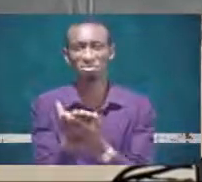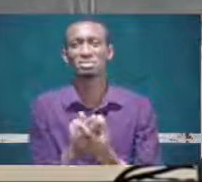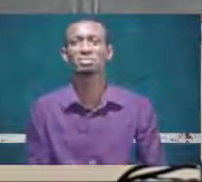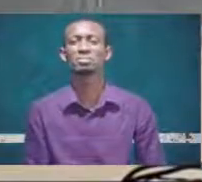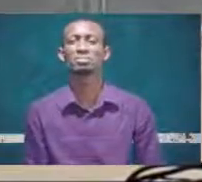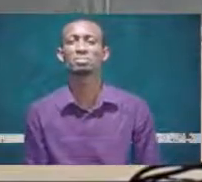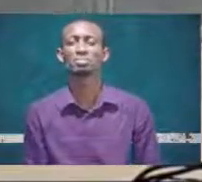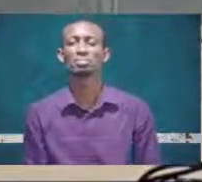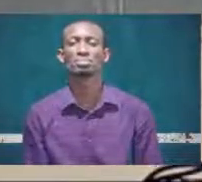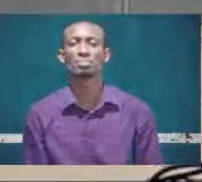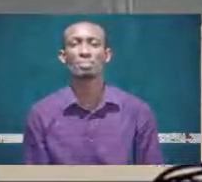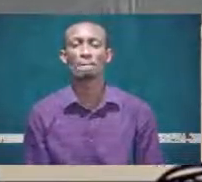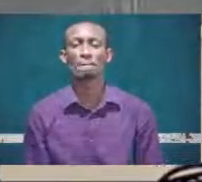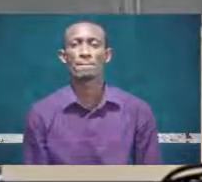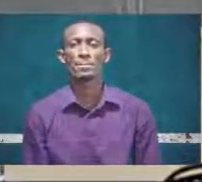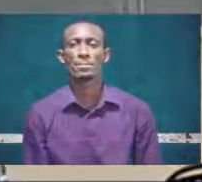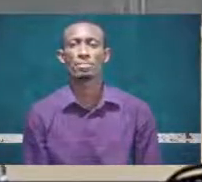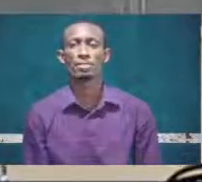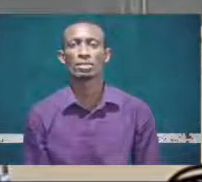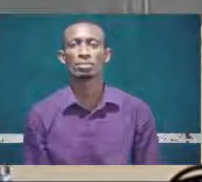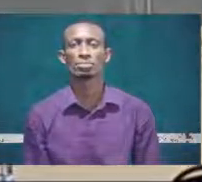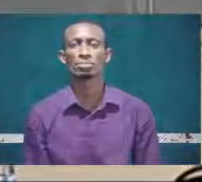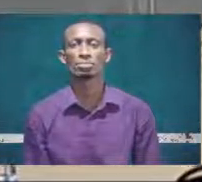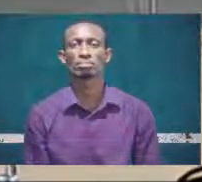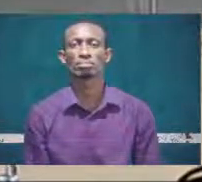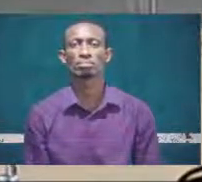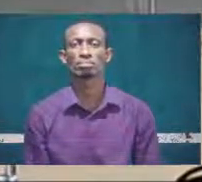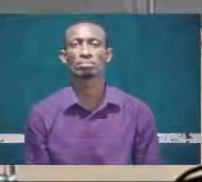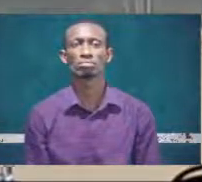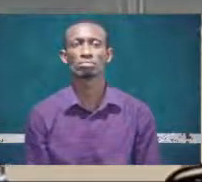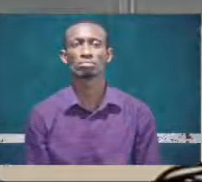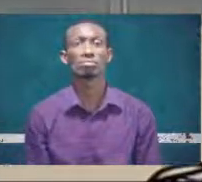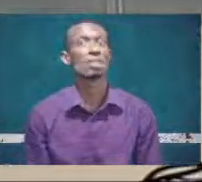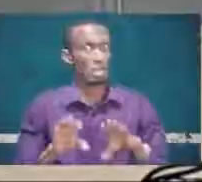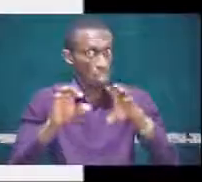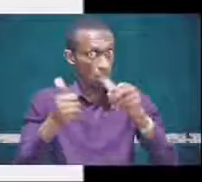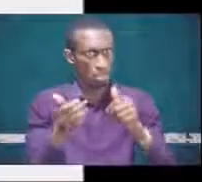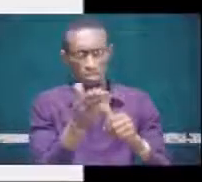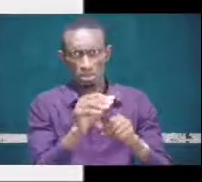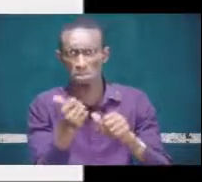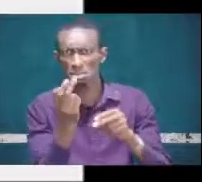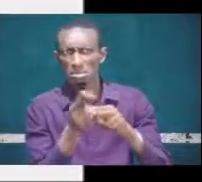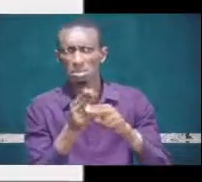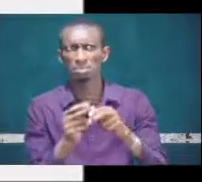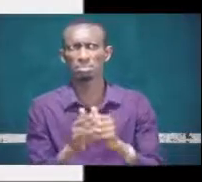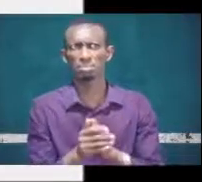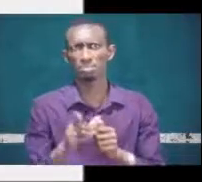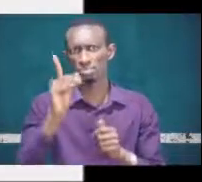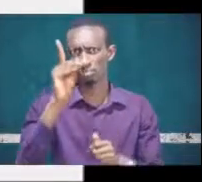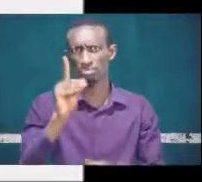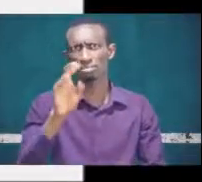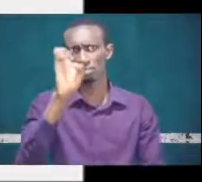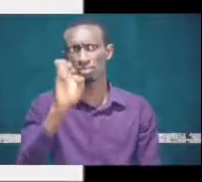what you call independent demand. Then we have derived demand. Derived